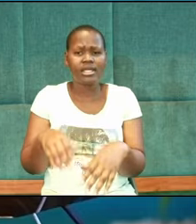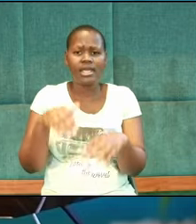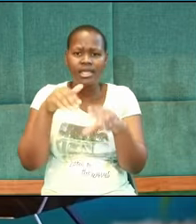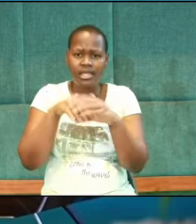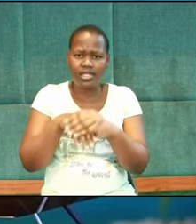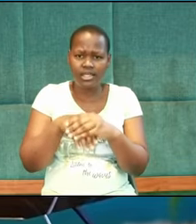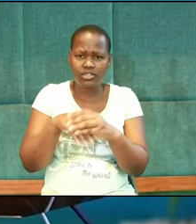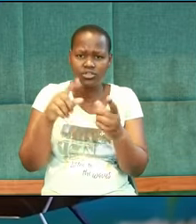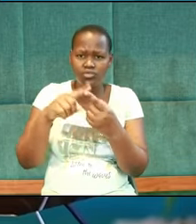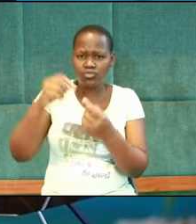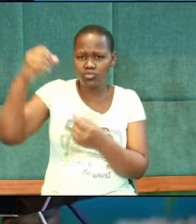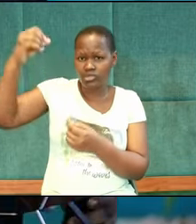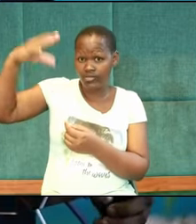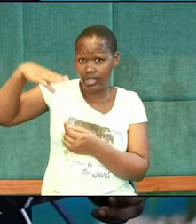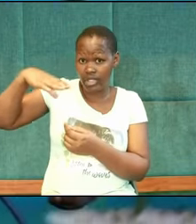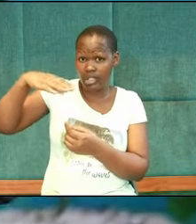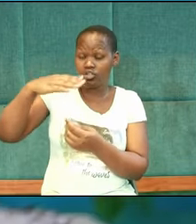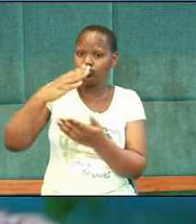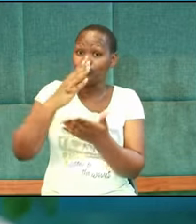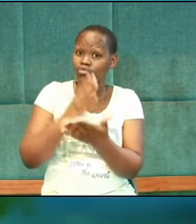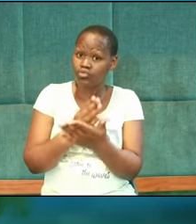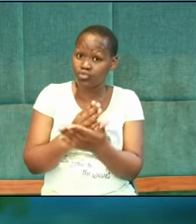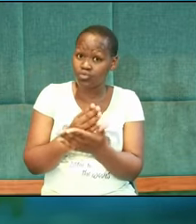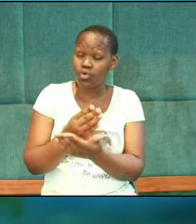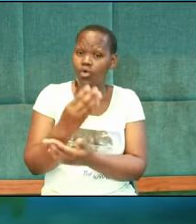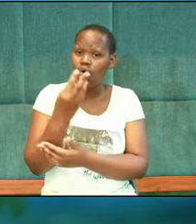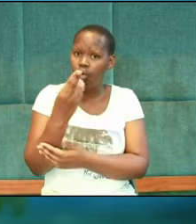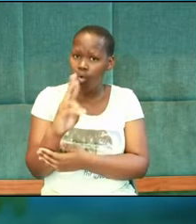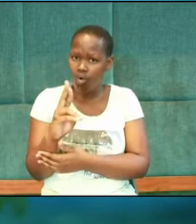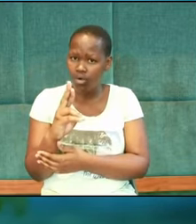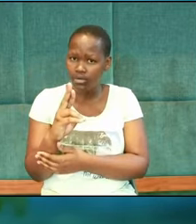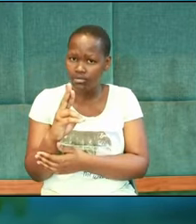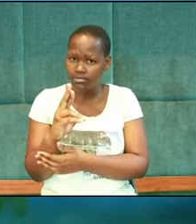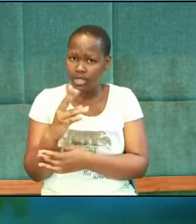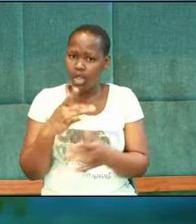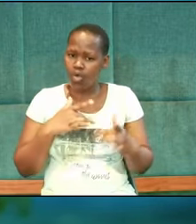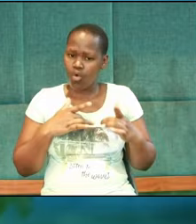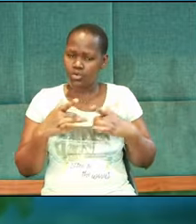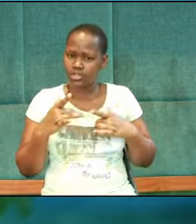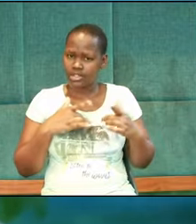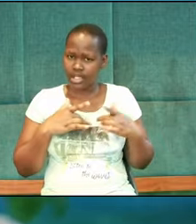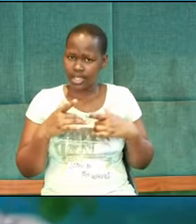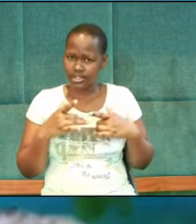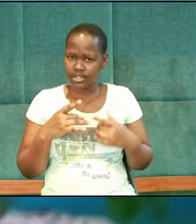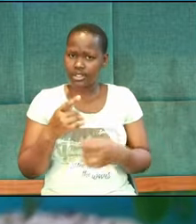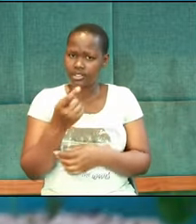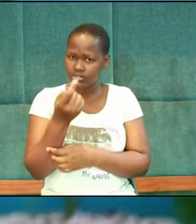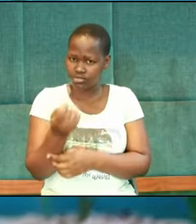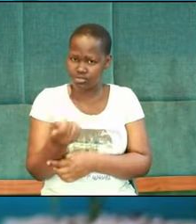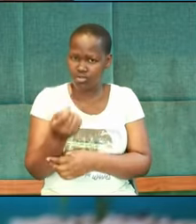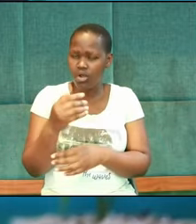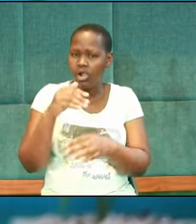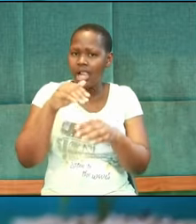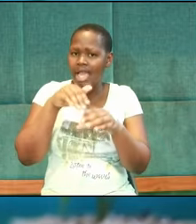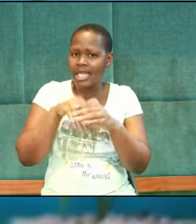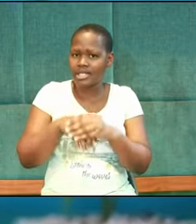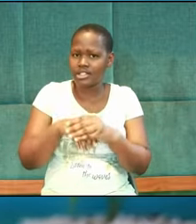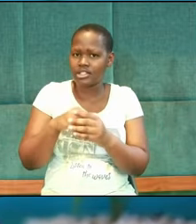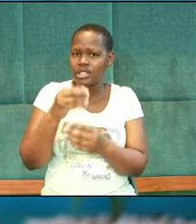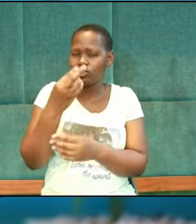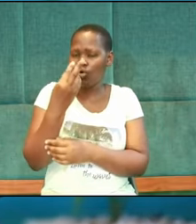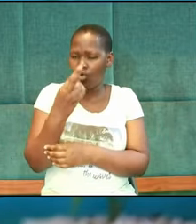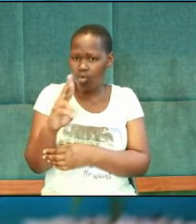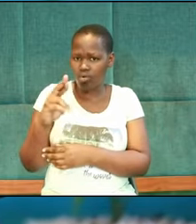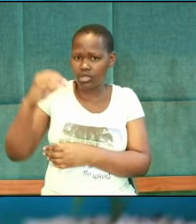into a revealed truth, or it may mean a coincide, a precise insight or